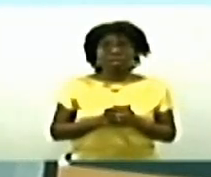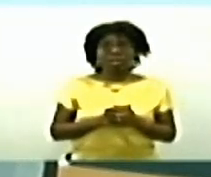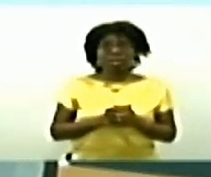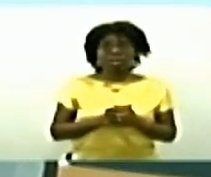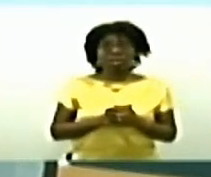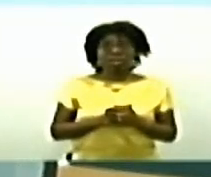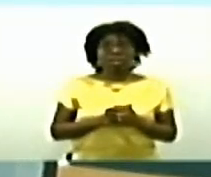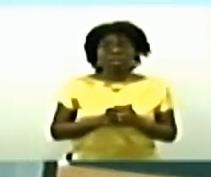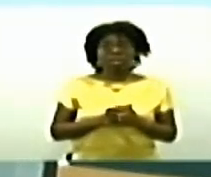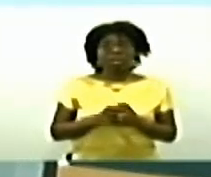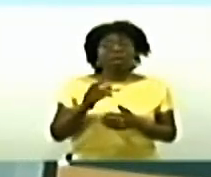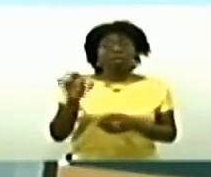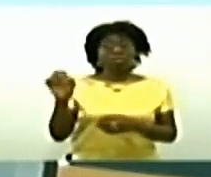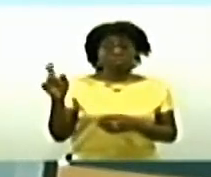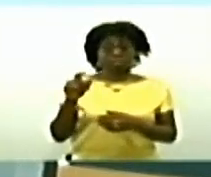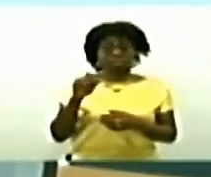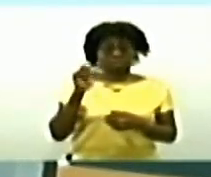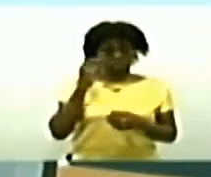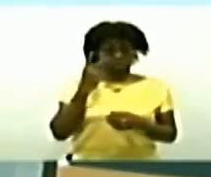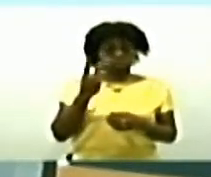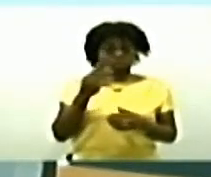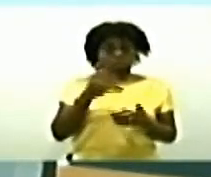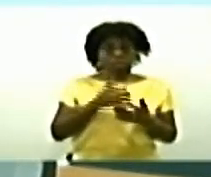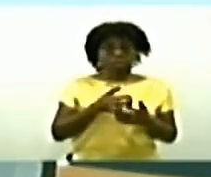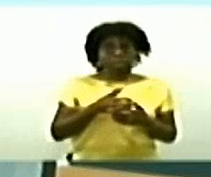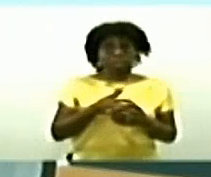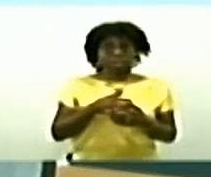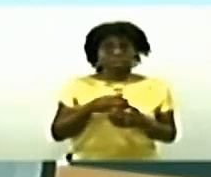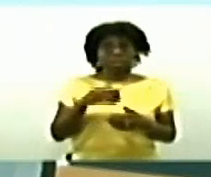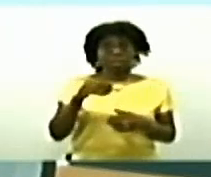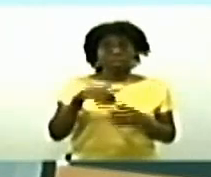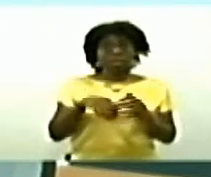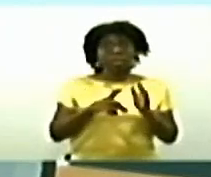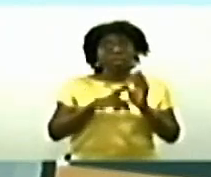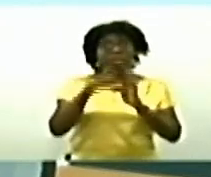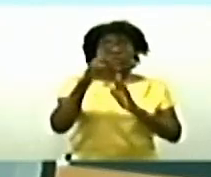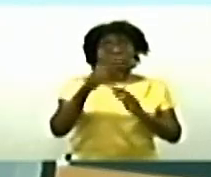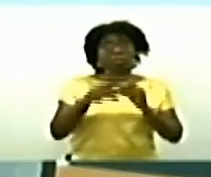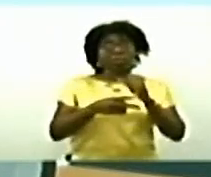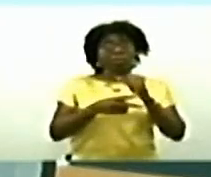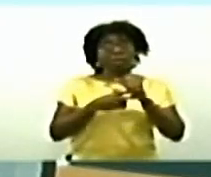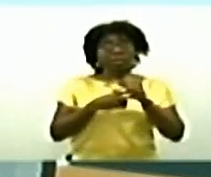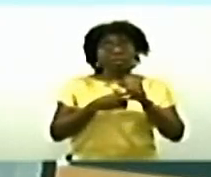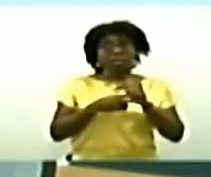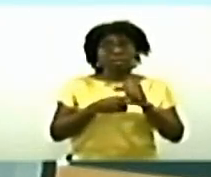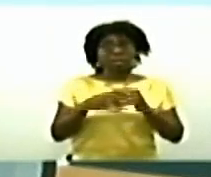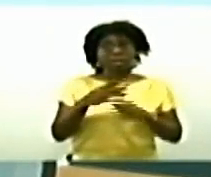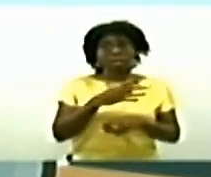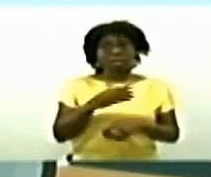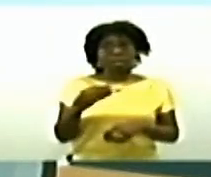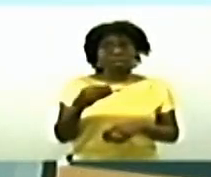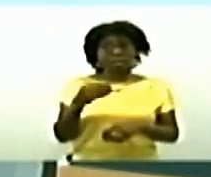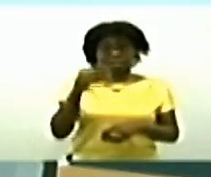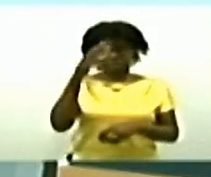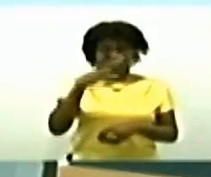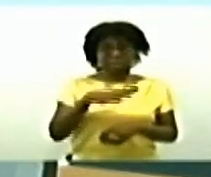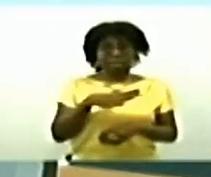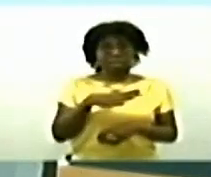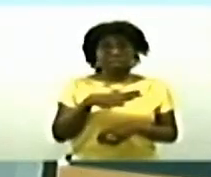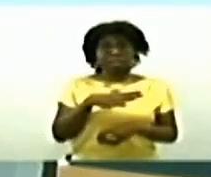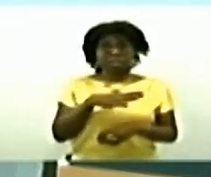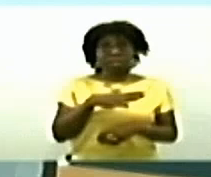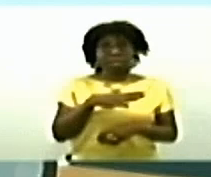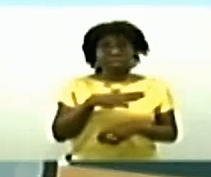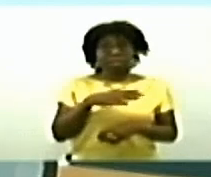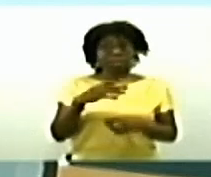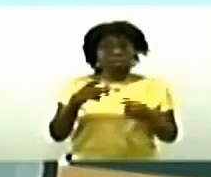So you saw it. In front of the development bank. And the gentleman, when